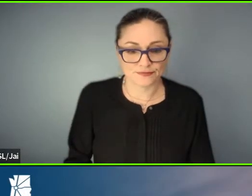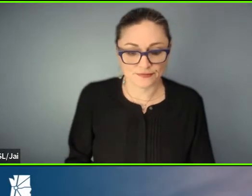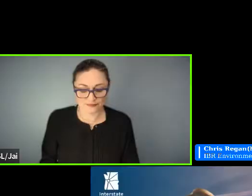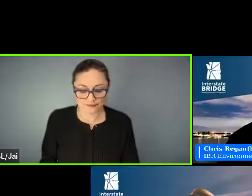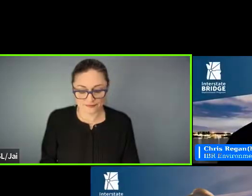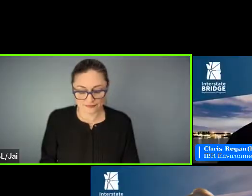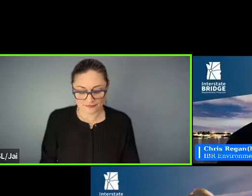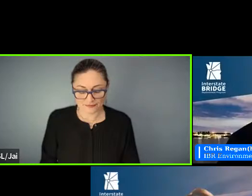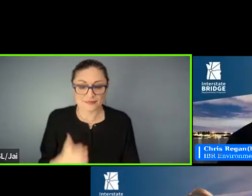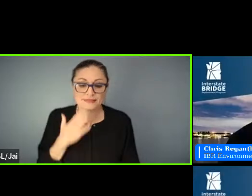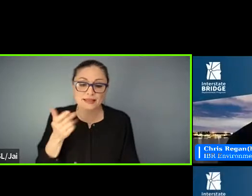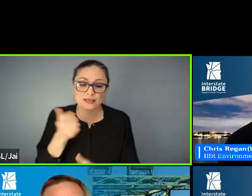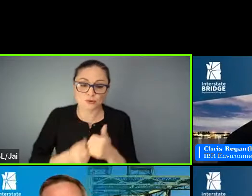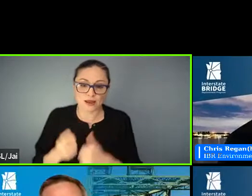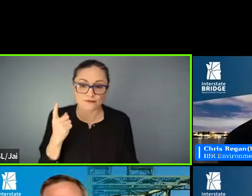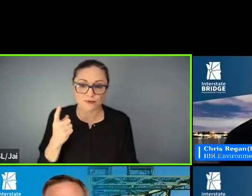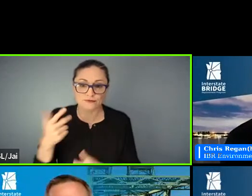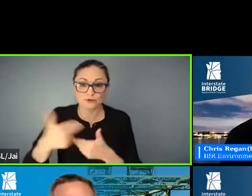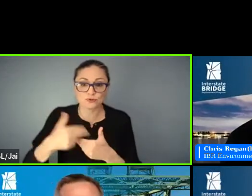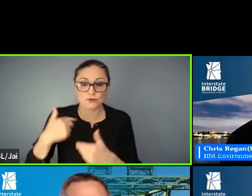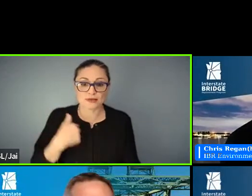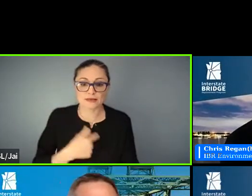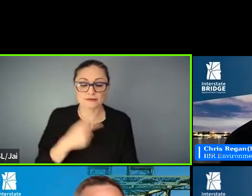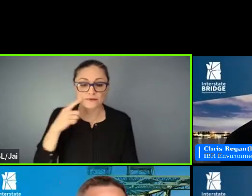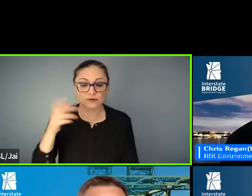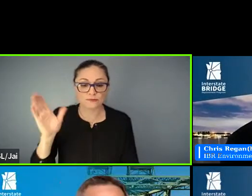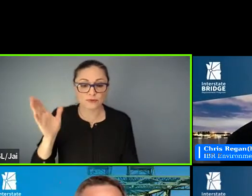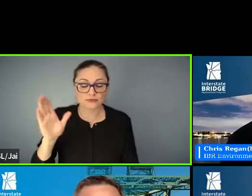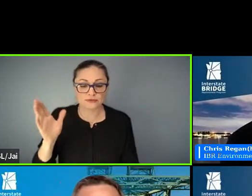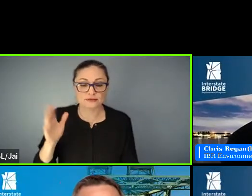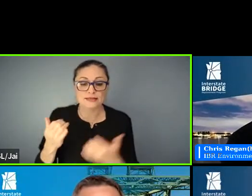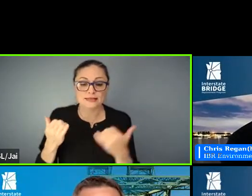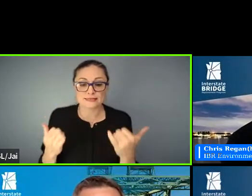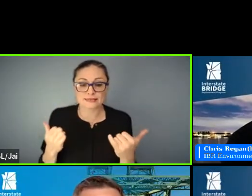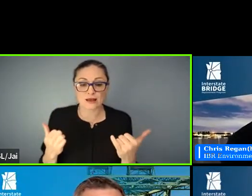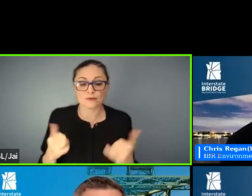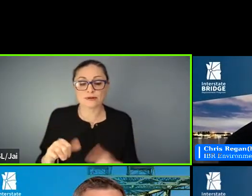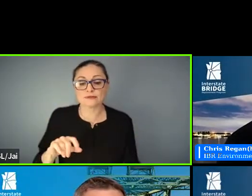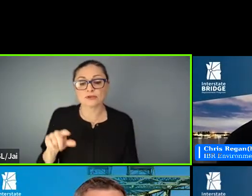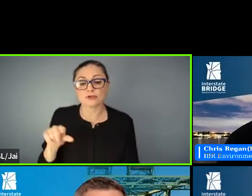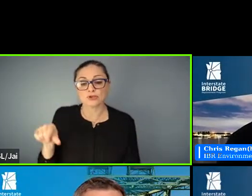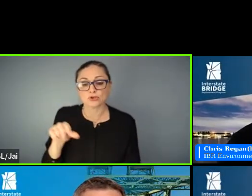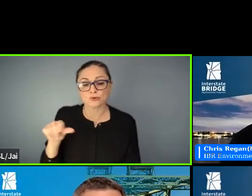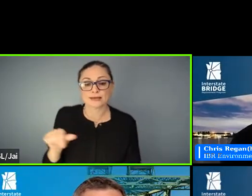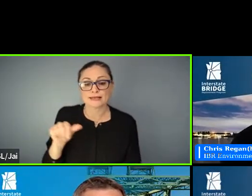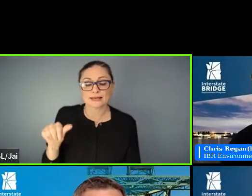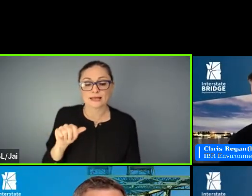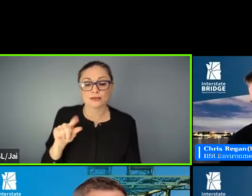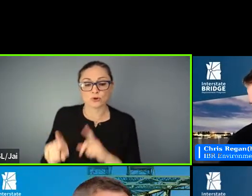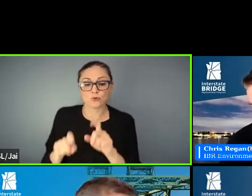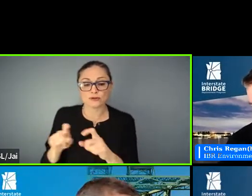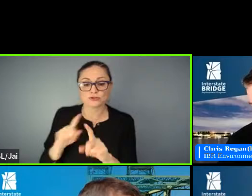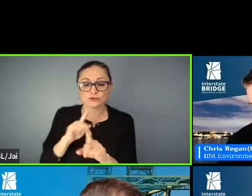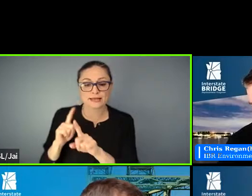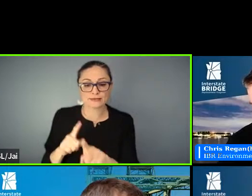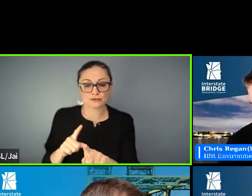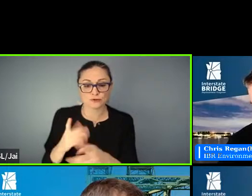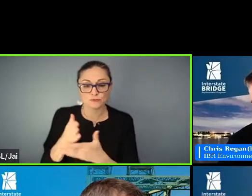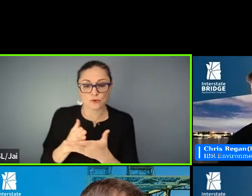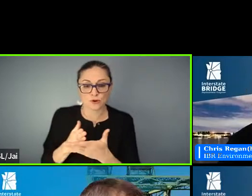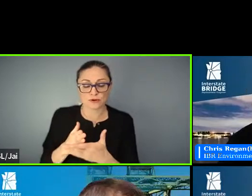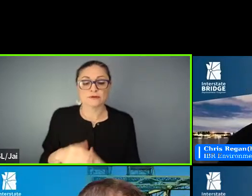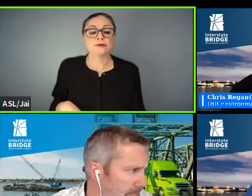Thank you, everybody, for joining us for our presentation. We're now to the question and answer portion of our